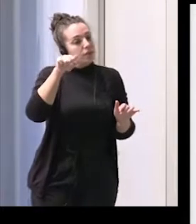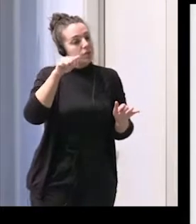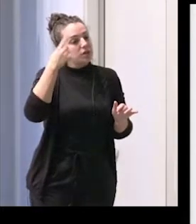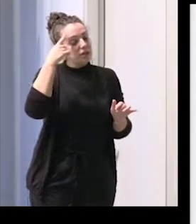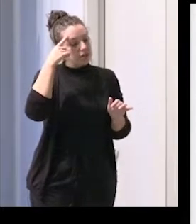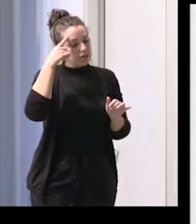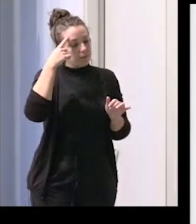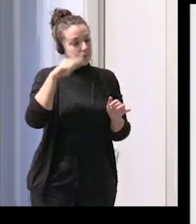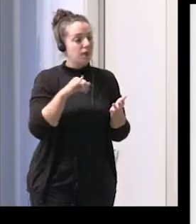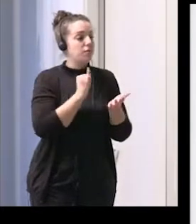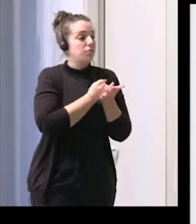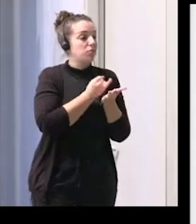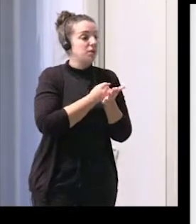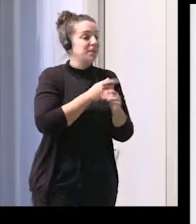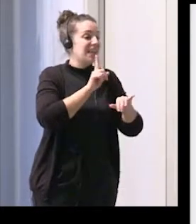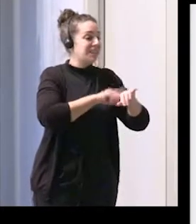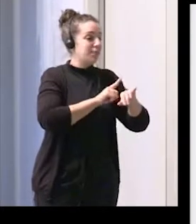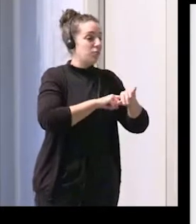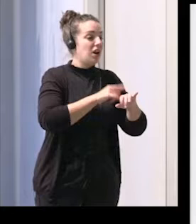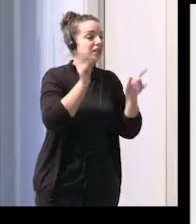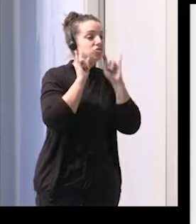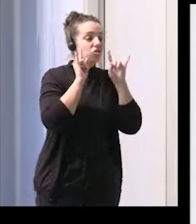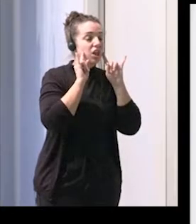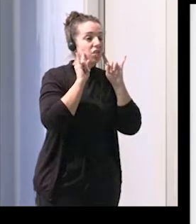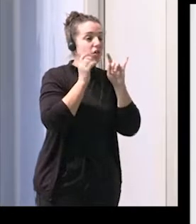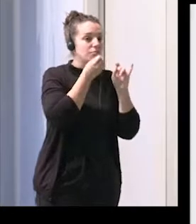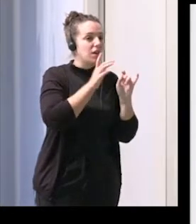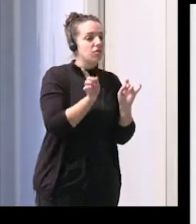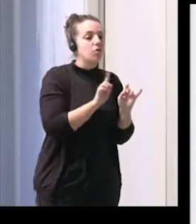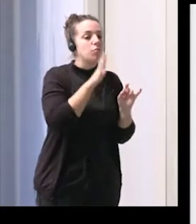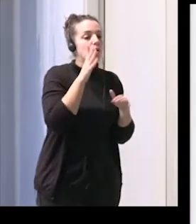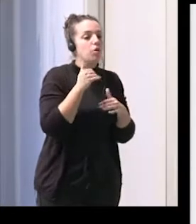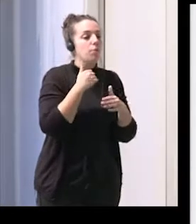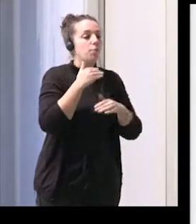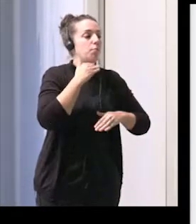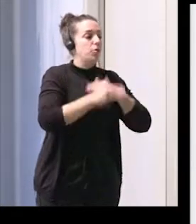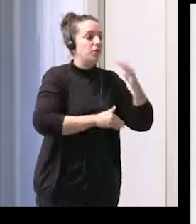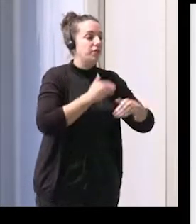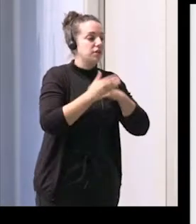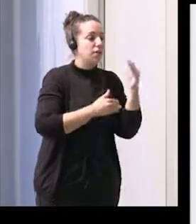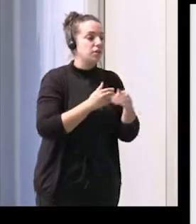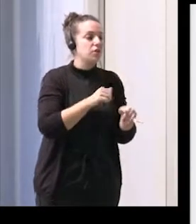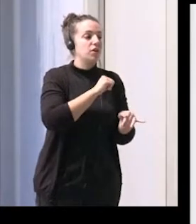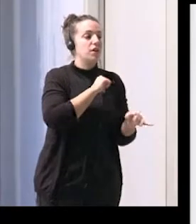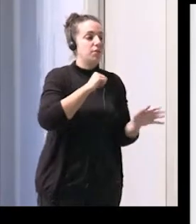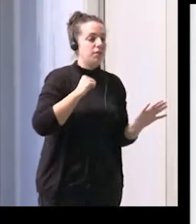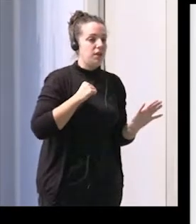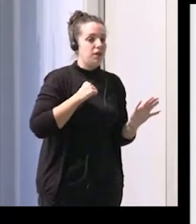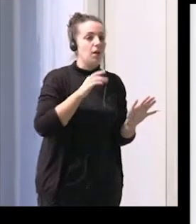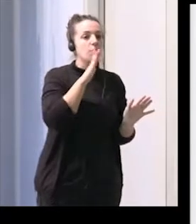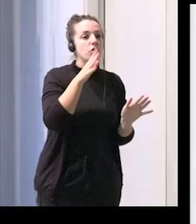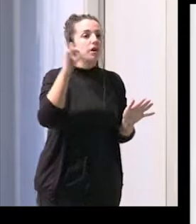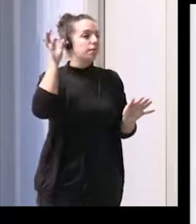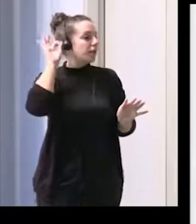cues just because of the processing between 2 independent devices, cochlear implants or hearing